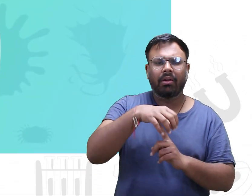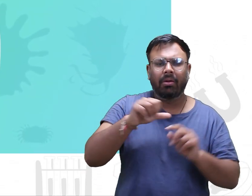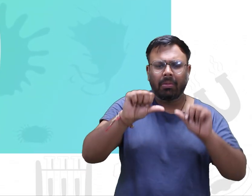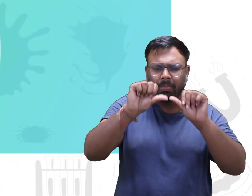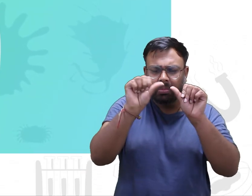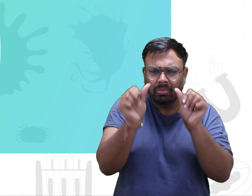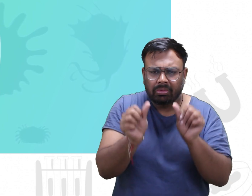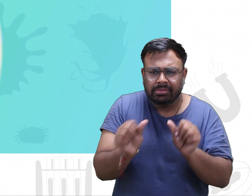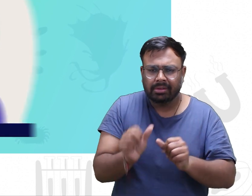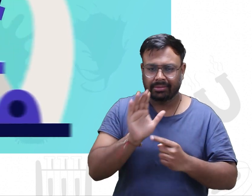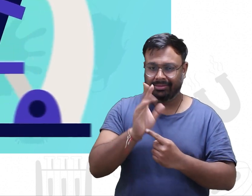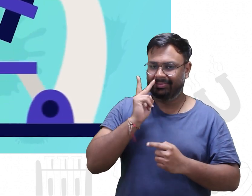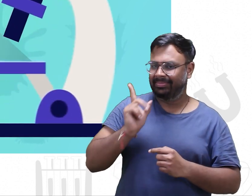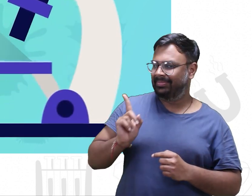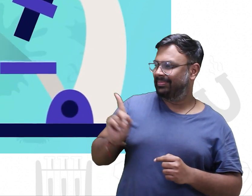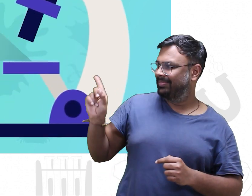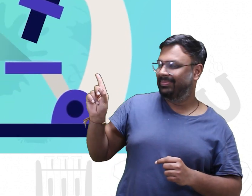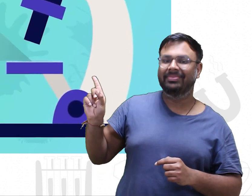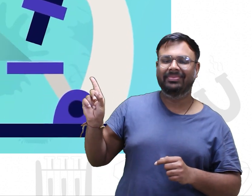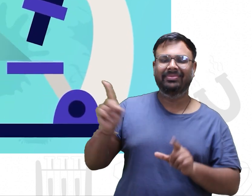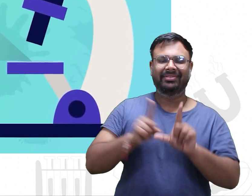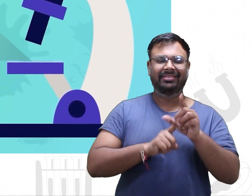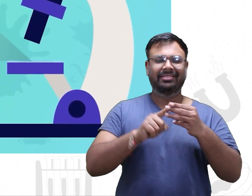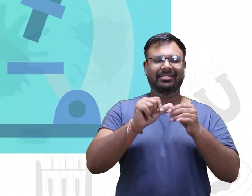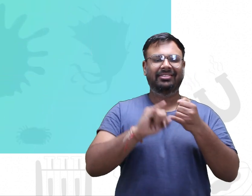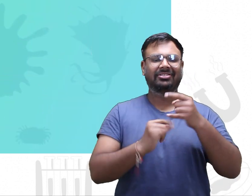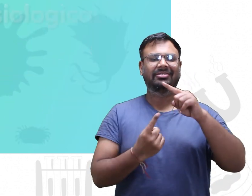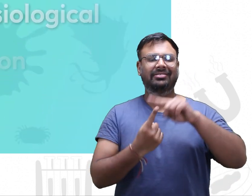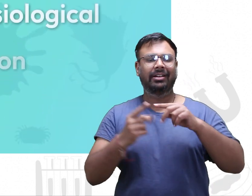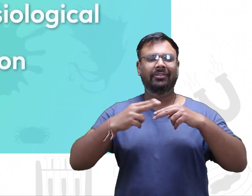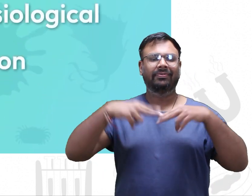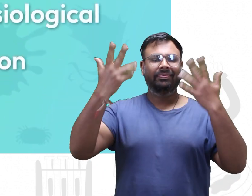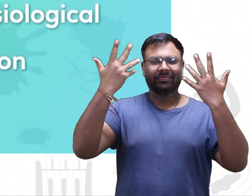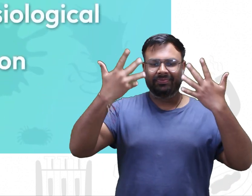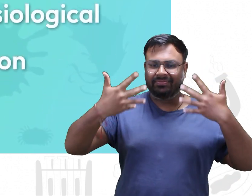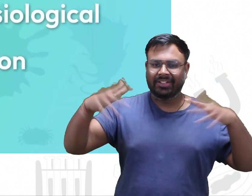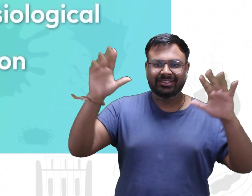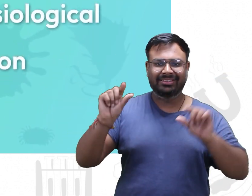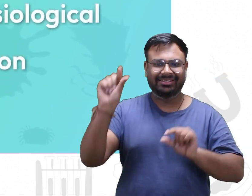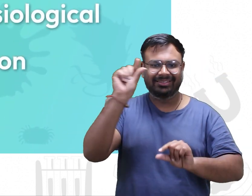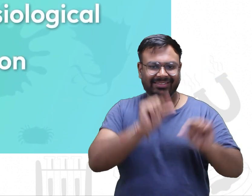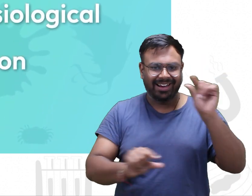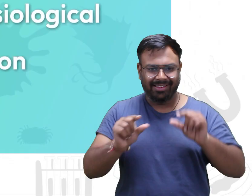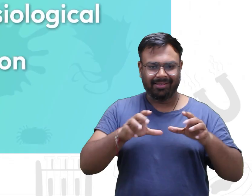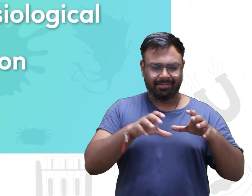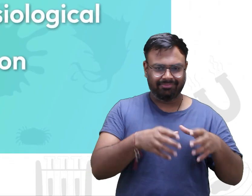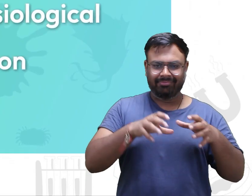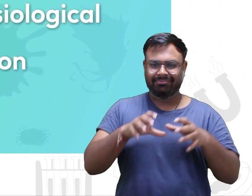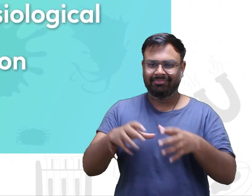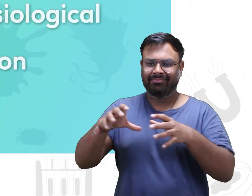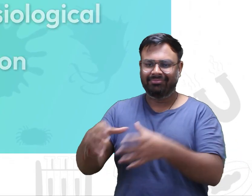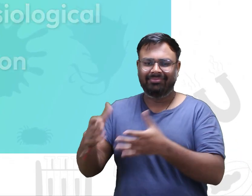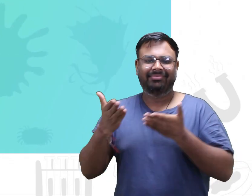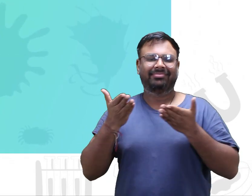will be able to see the hyphae of fungus and oval-shaped cells of yeast. Finally, our third method is biochemical and